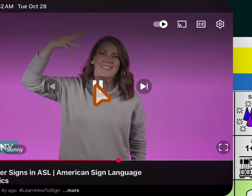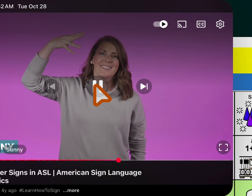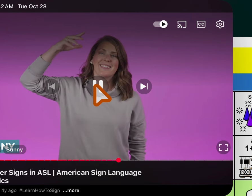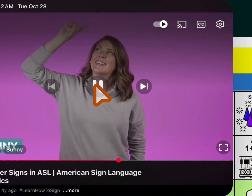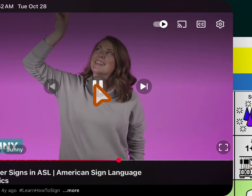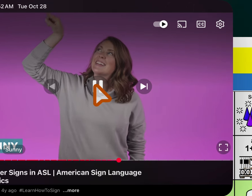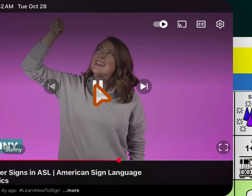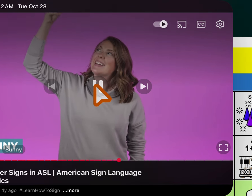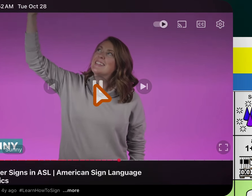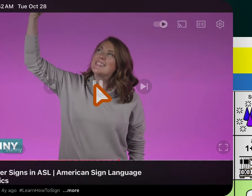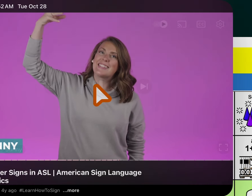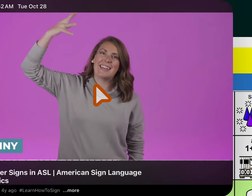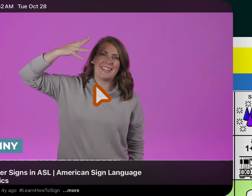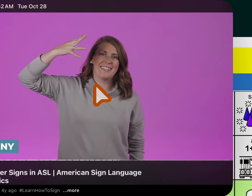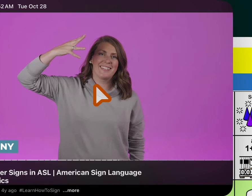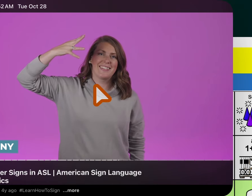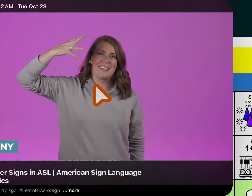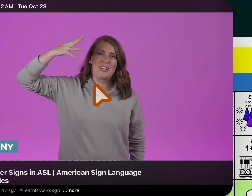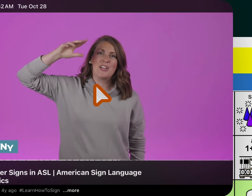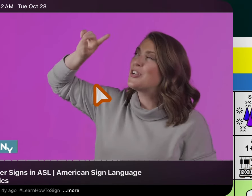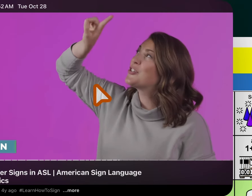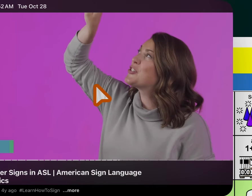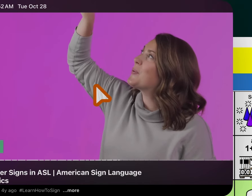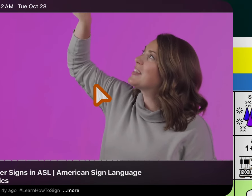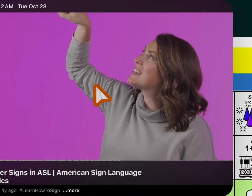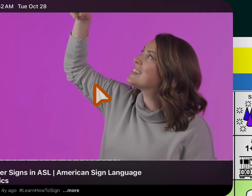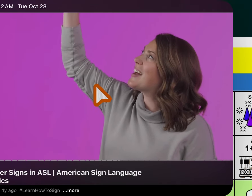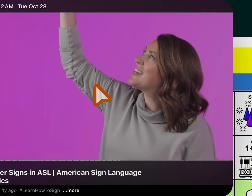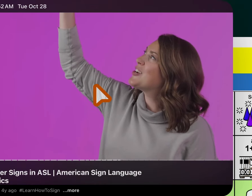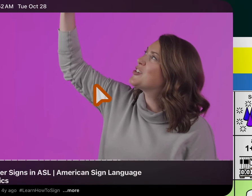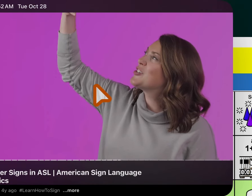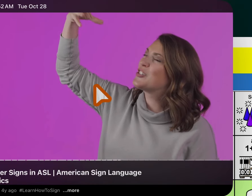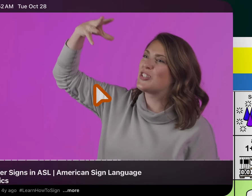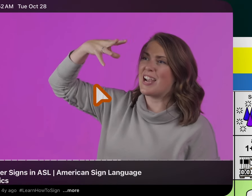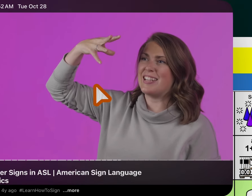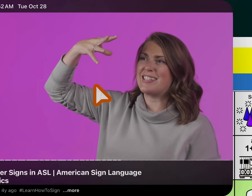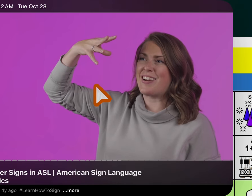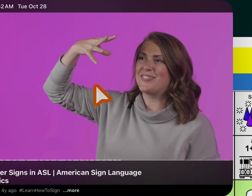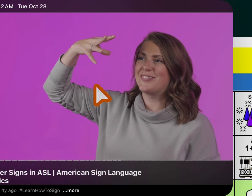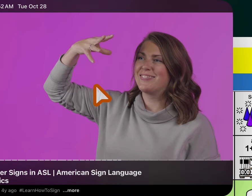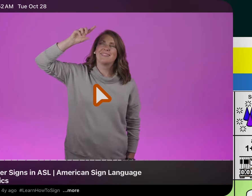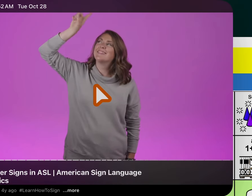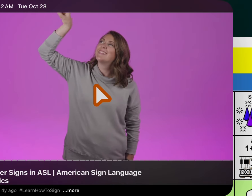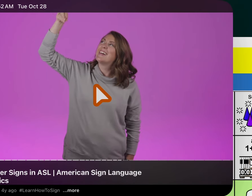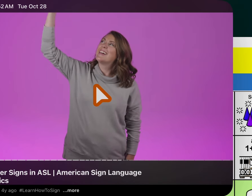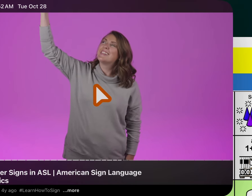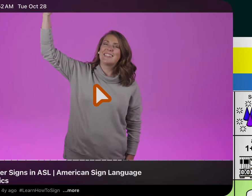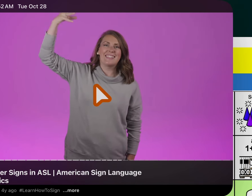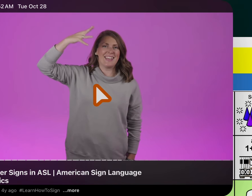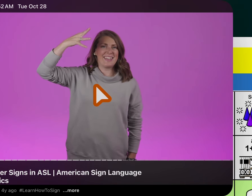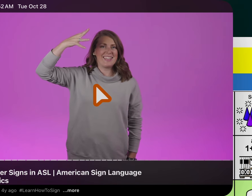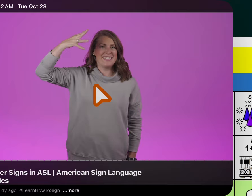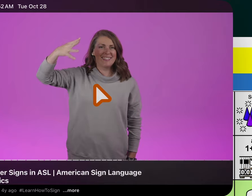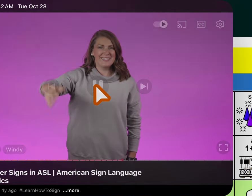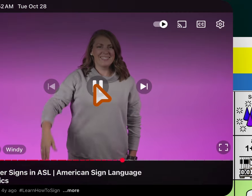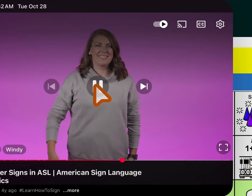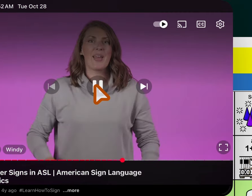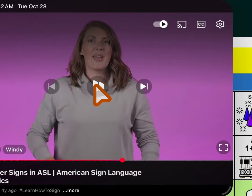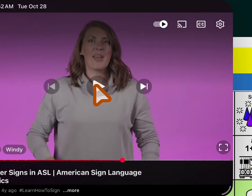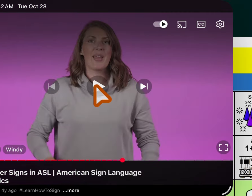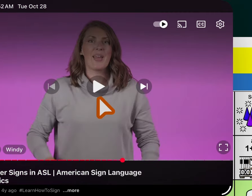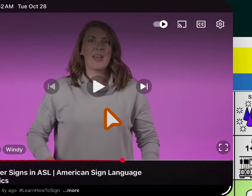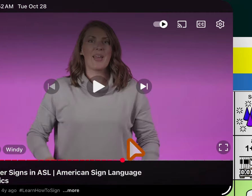Sunny, sunny. You're showing the sun shining down. Sunny.